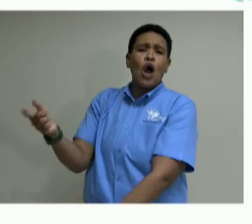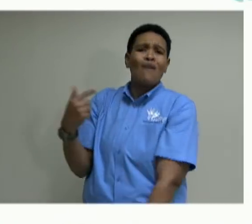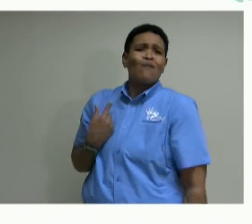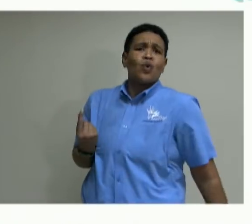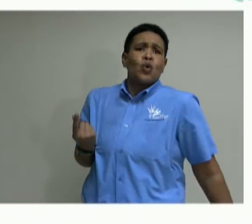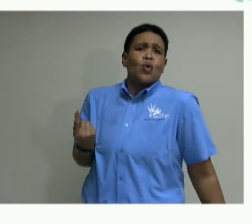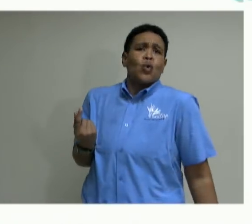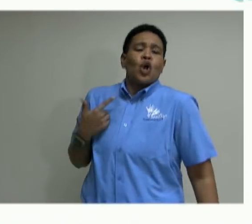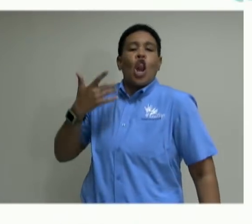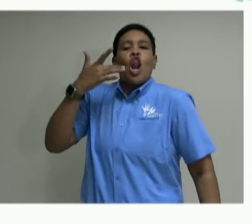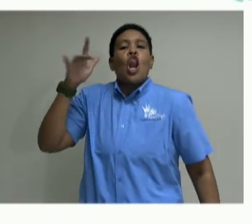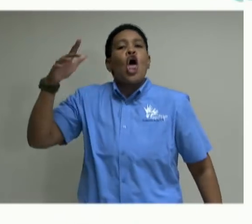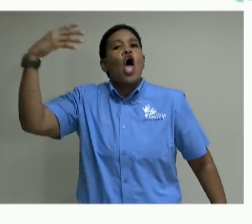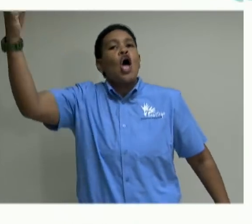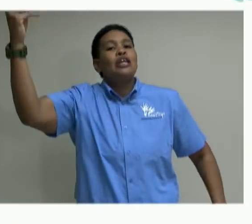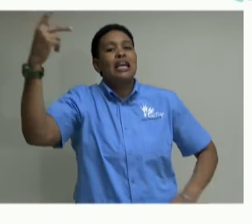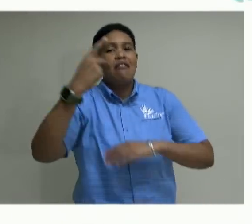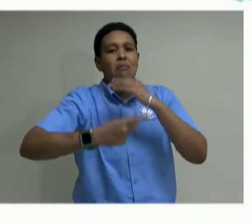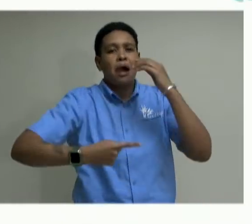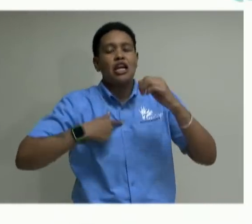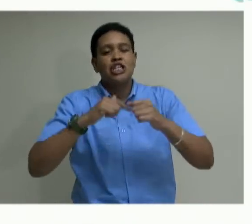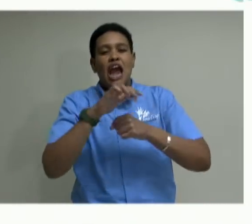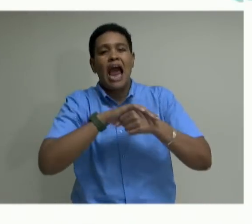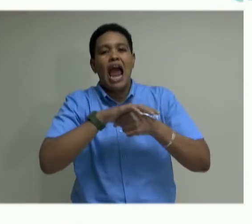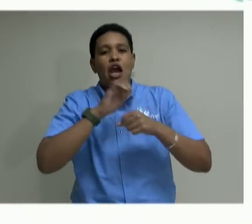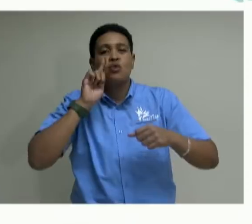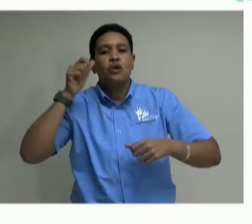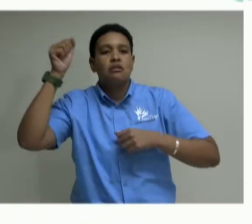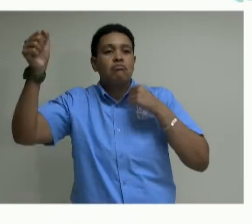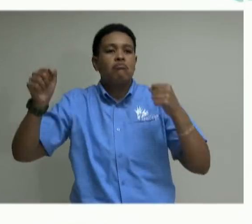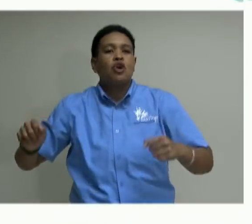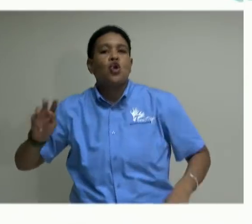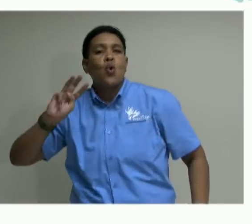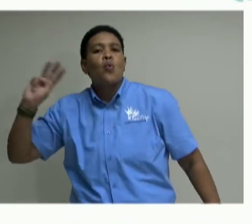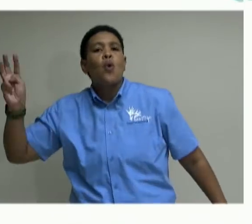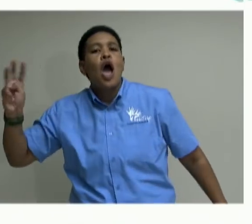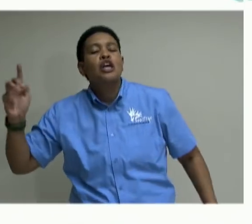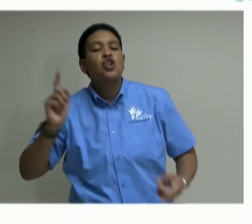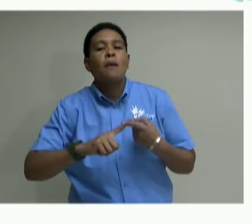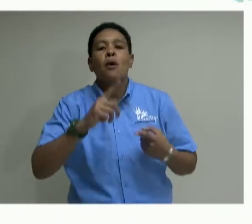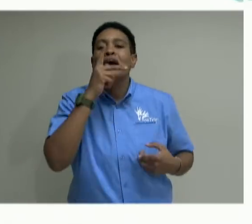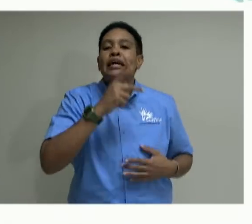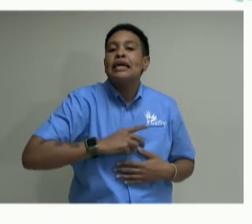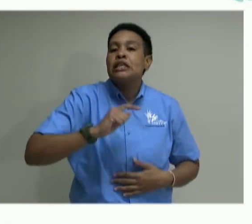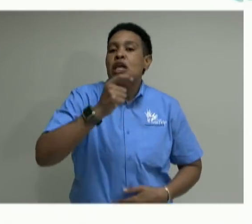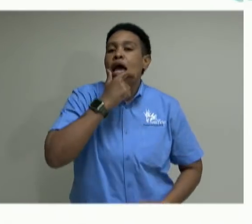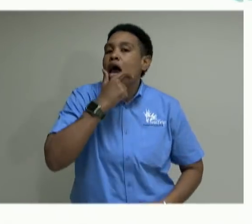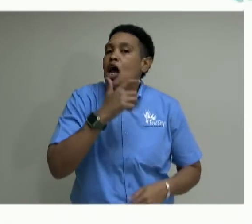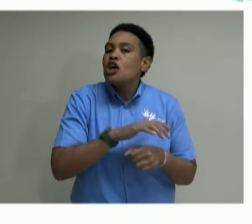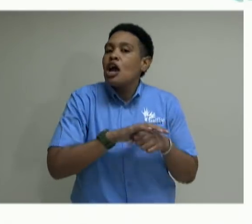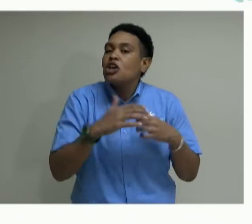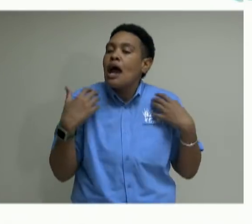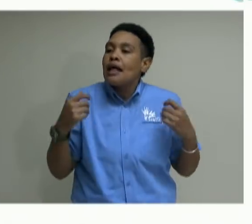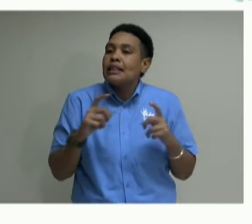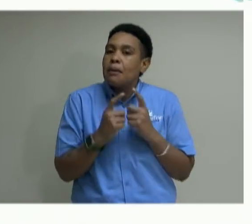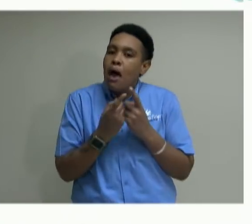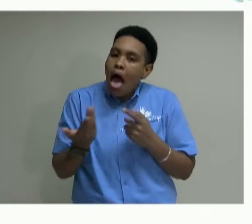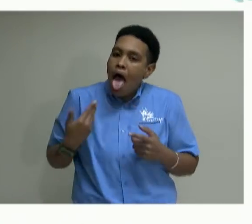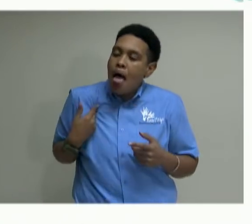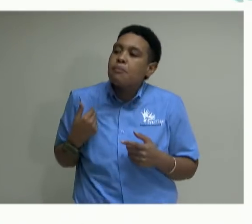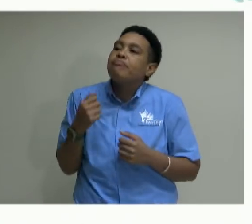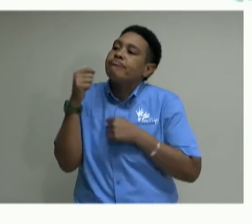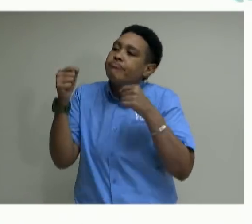out of parish, there were areas that we could, and the Western region and the Kingston and St. Andrew Health Department also helped